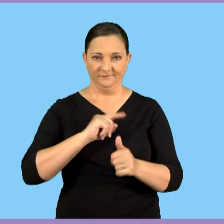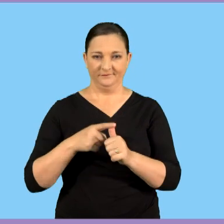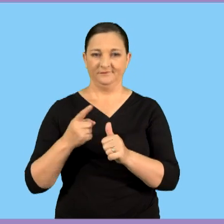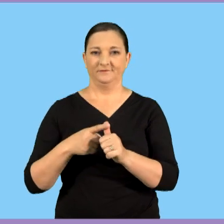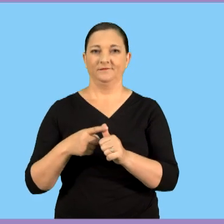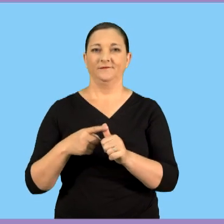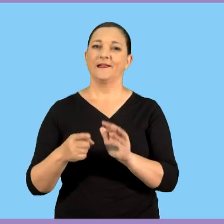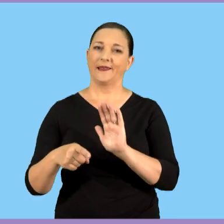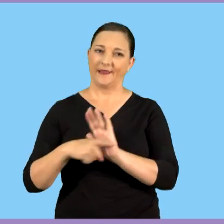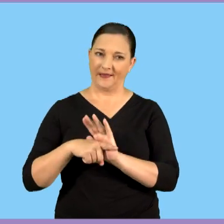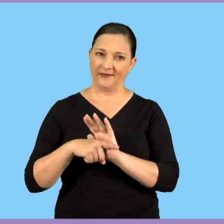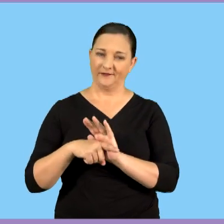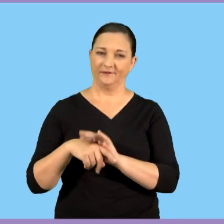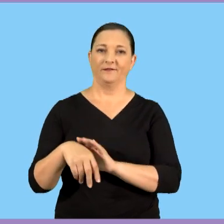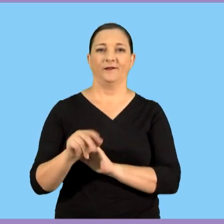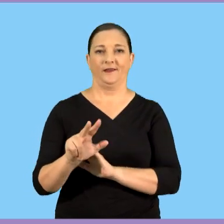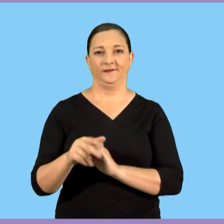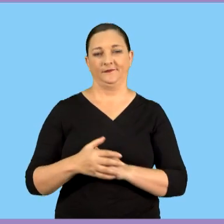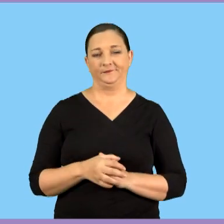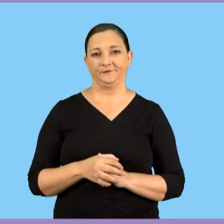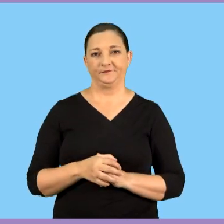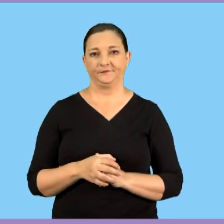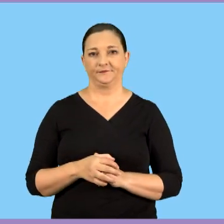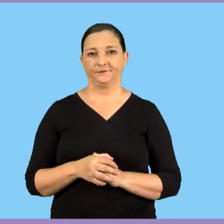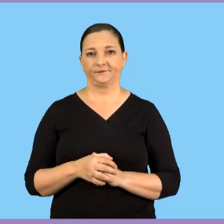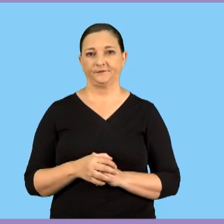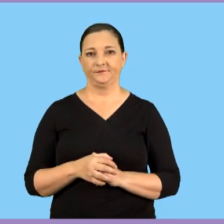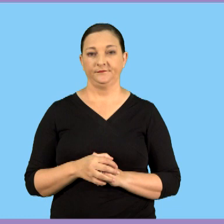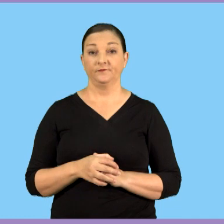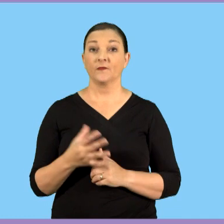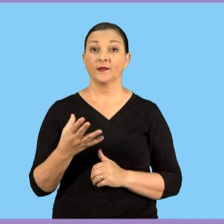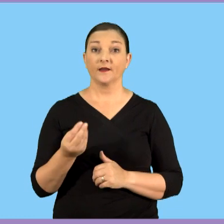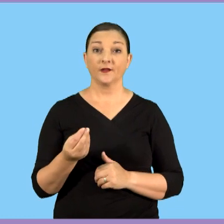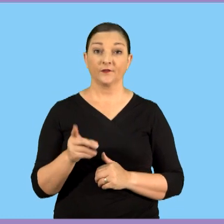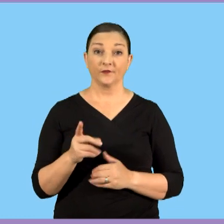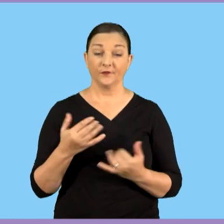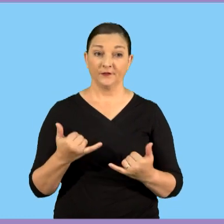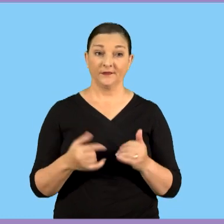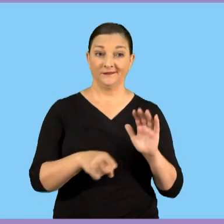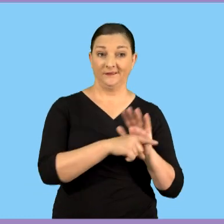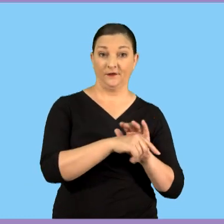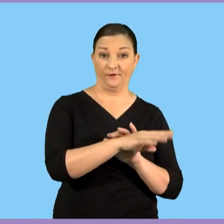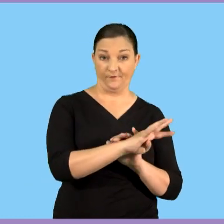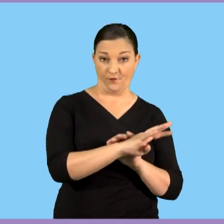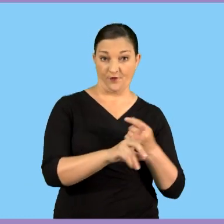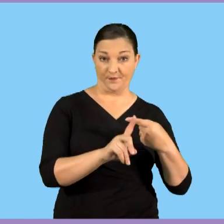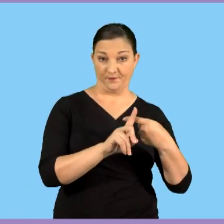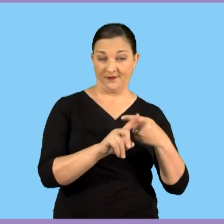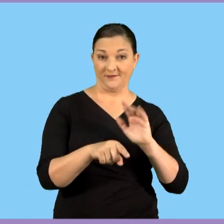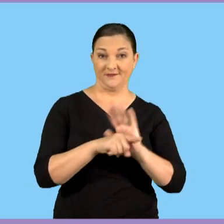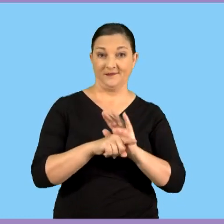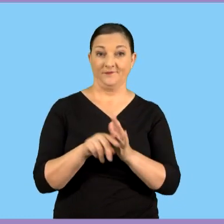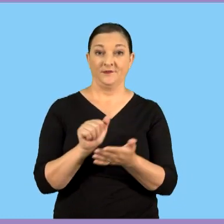going to be negative, and my answer there is a negative 8. We have a negative 4 plus a negative